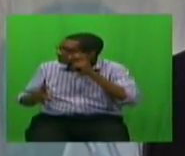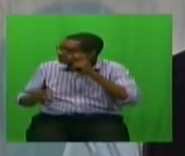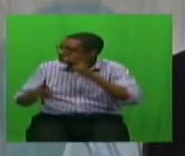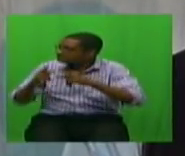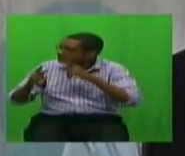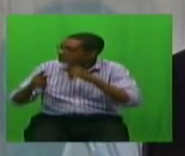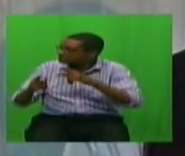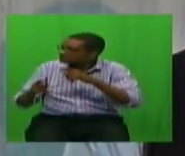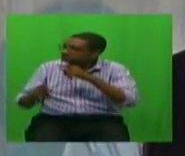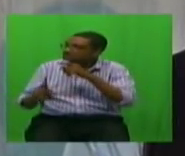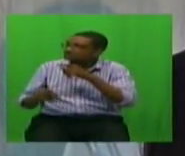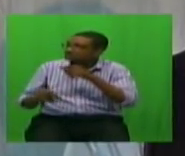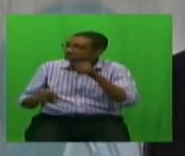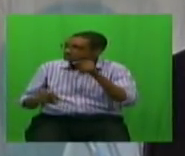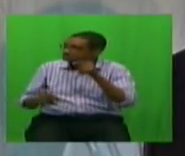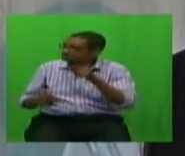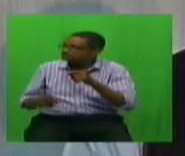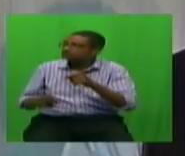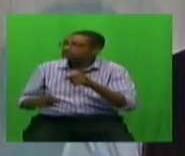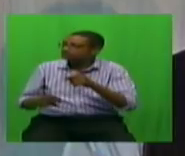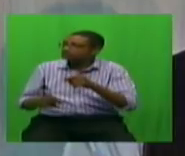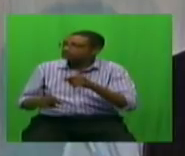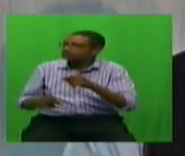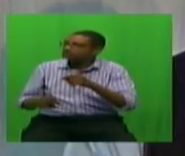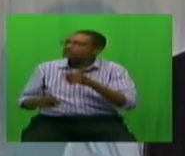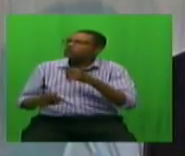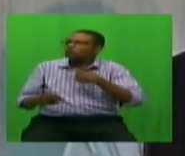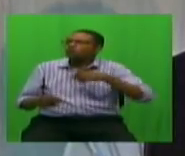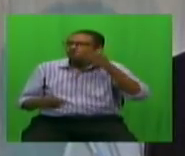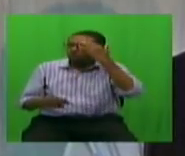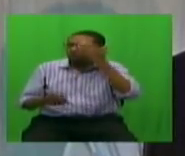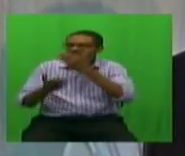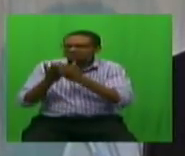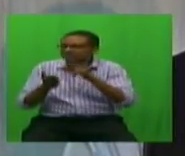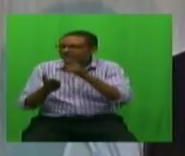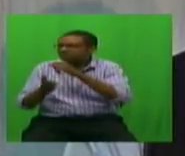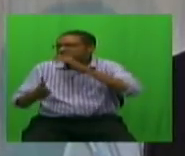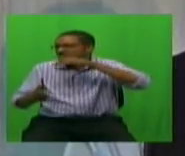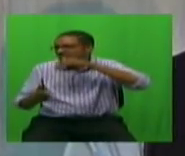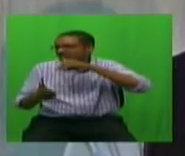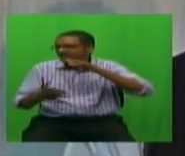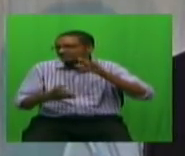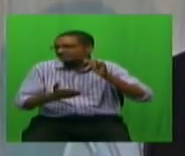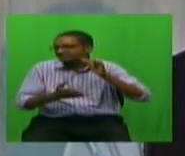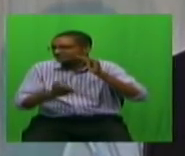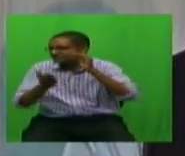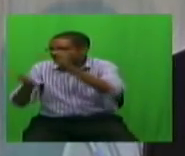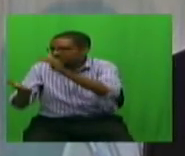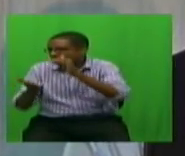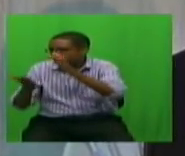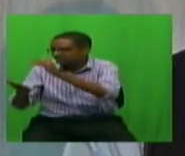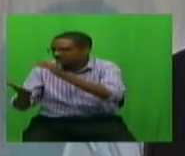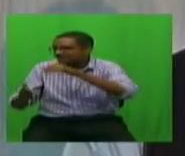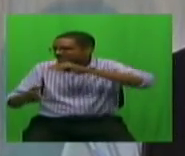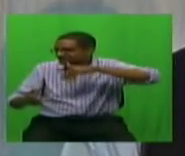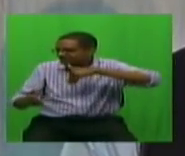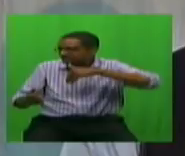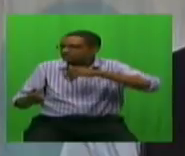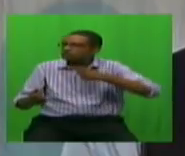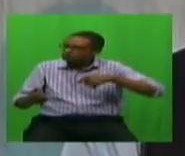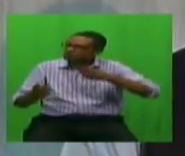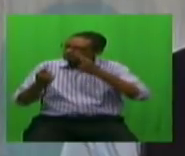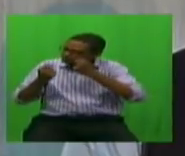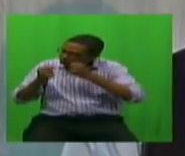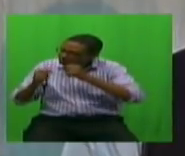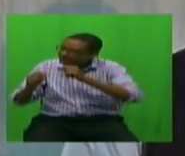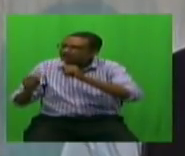relief supplies. There are still persons who have not yet gotten what they need, and we're trying to get those resources and that relief to them.